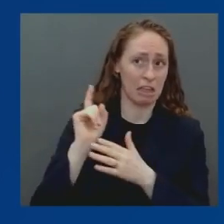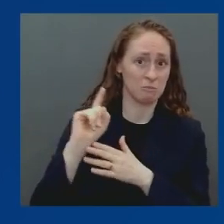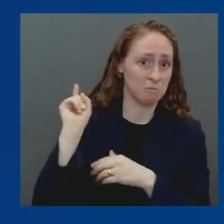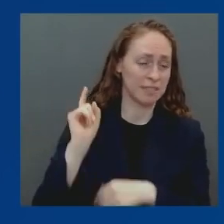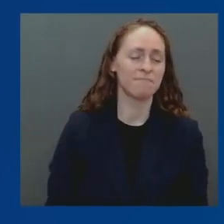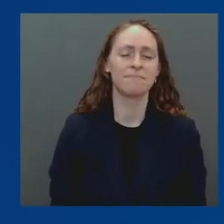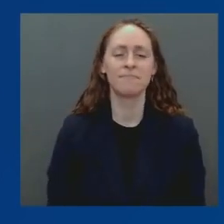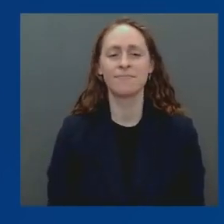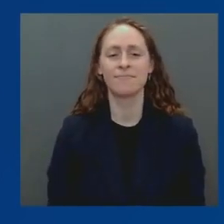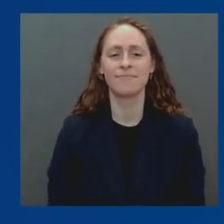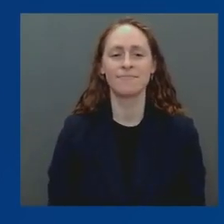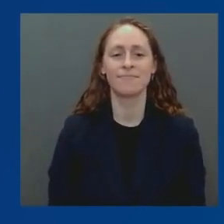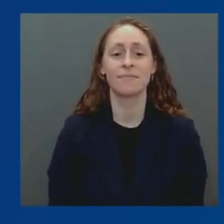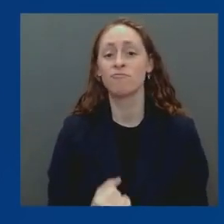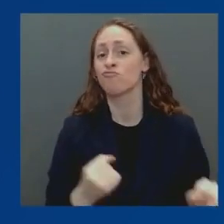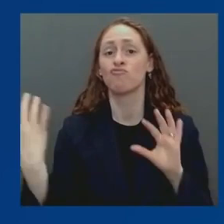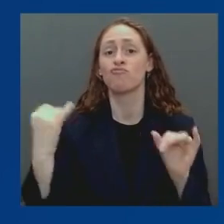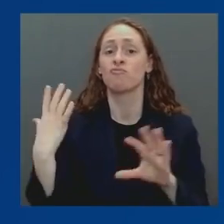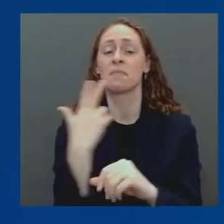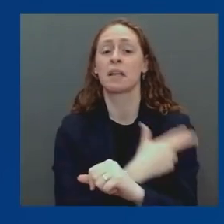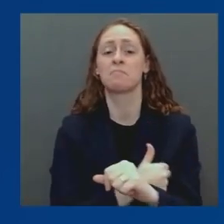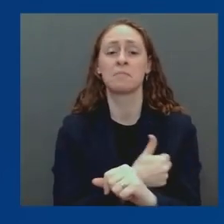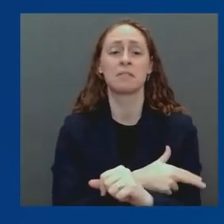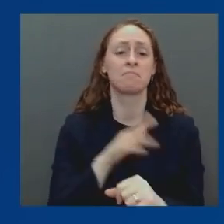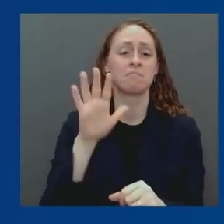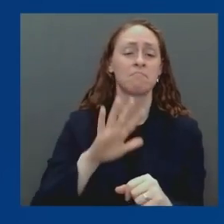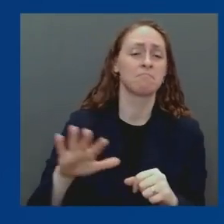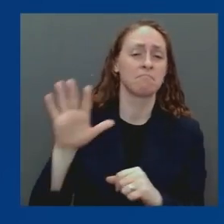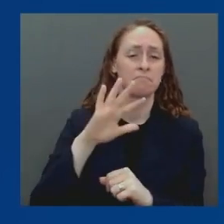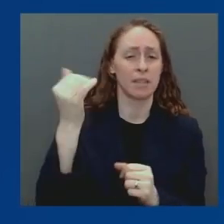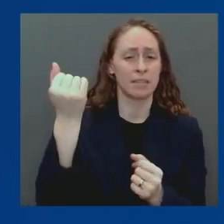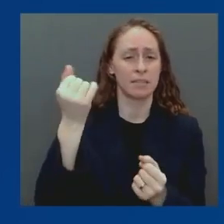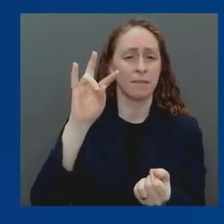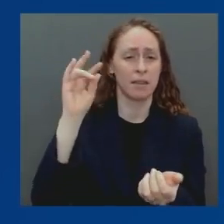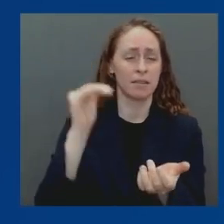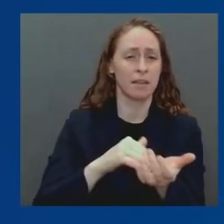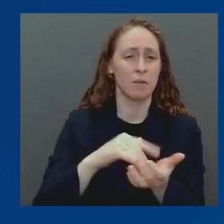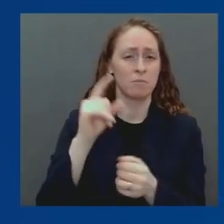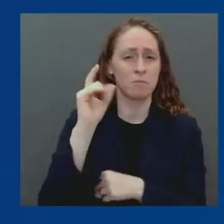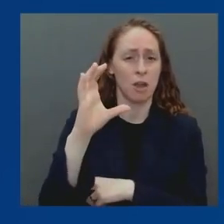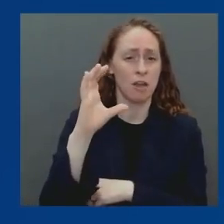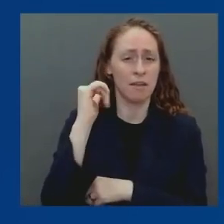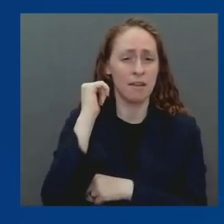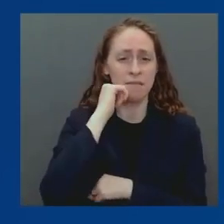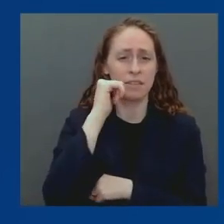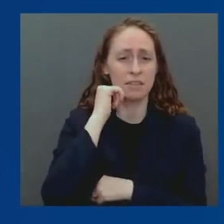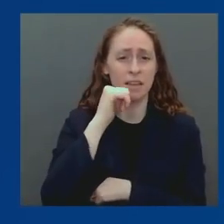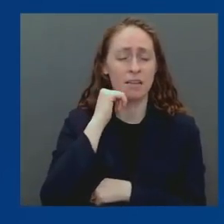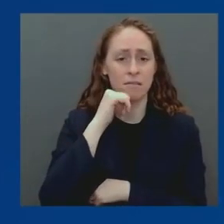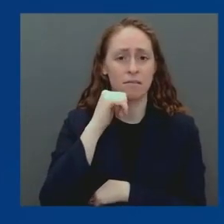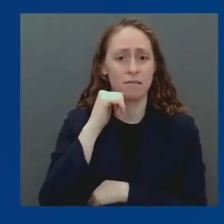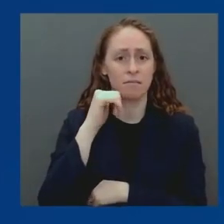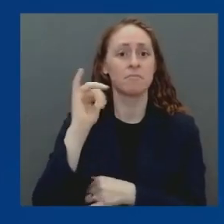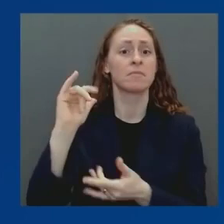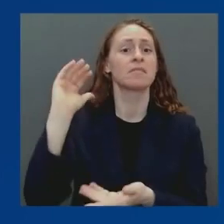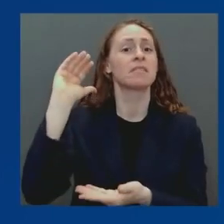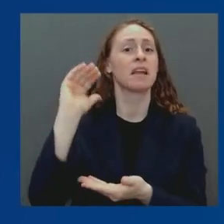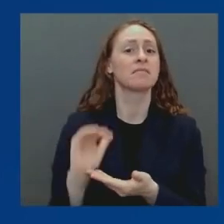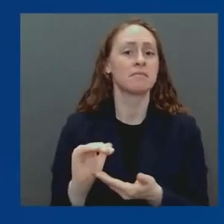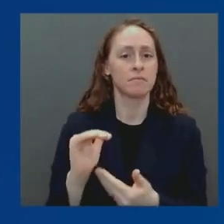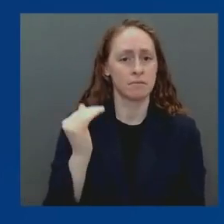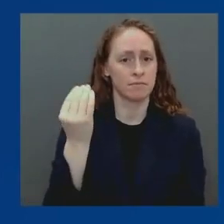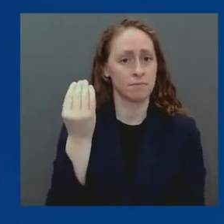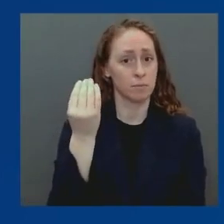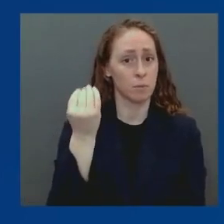about 17,100 per day, also a decrease of about 14% over the previous week. And the